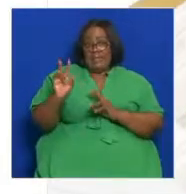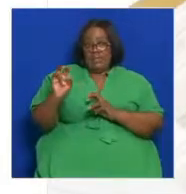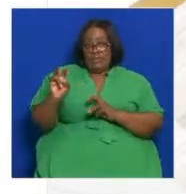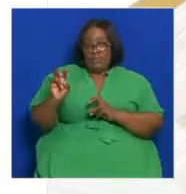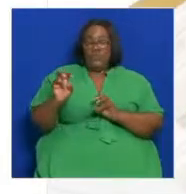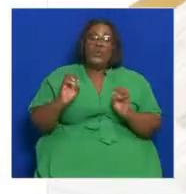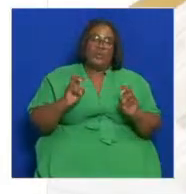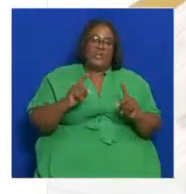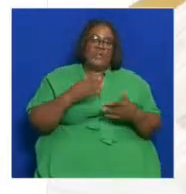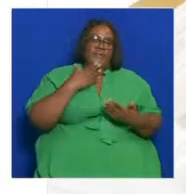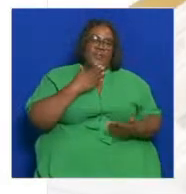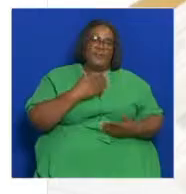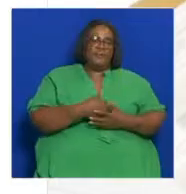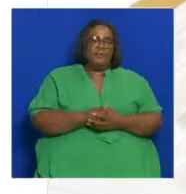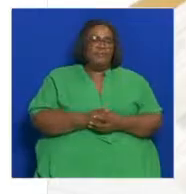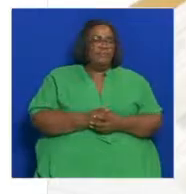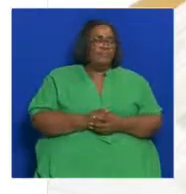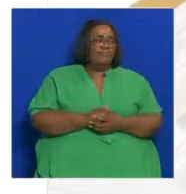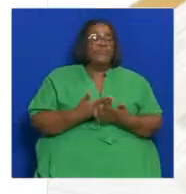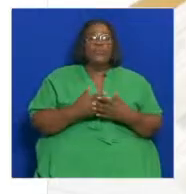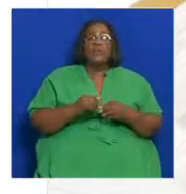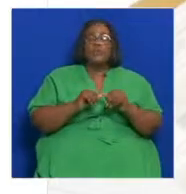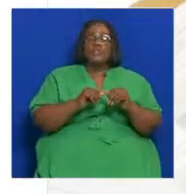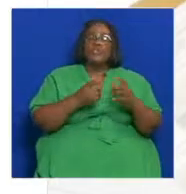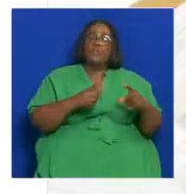you. You can proceed with paragraph 44.